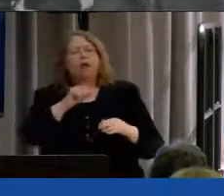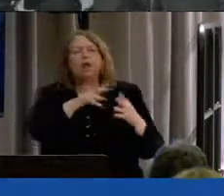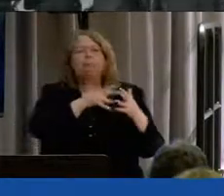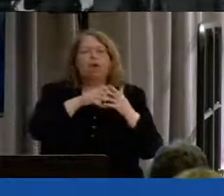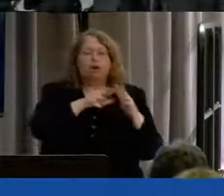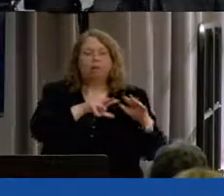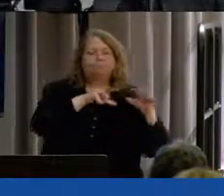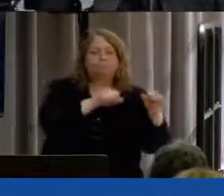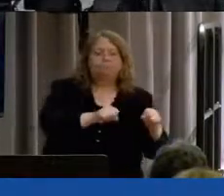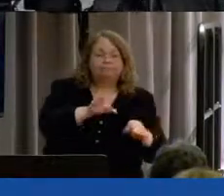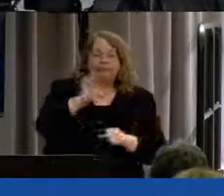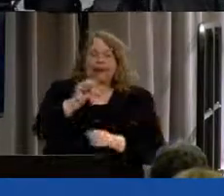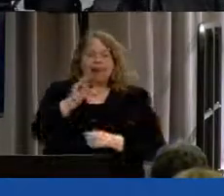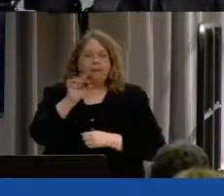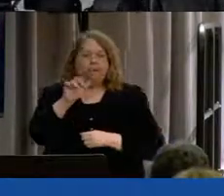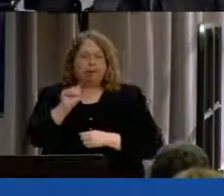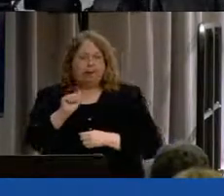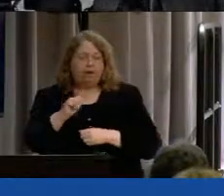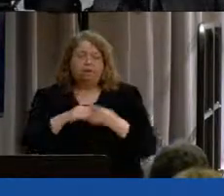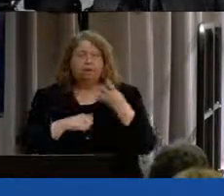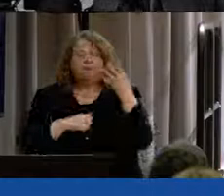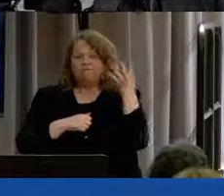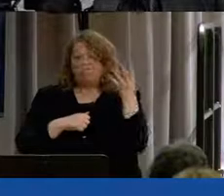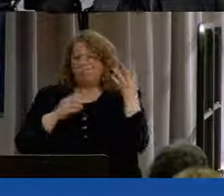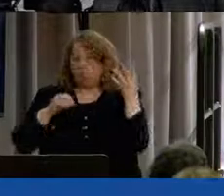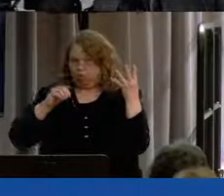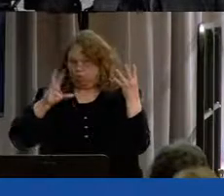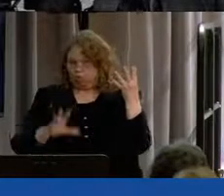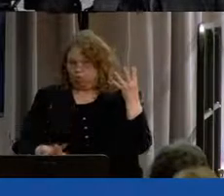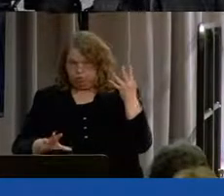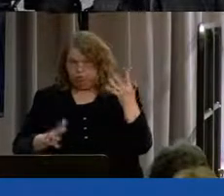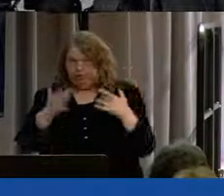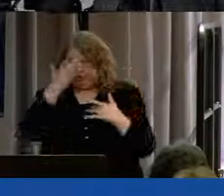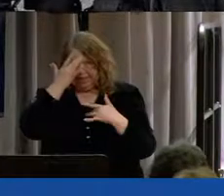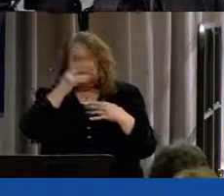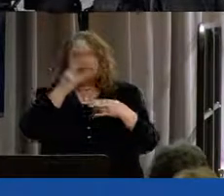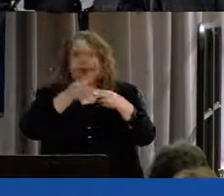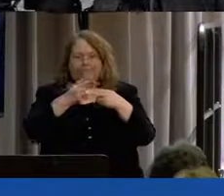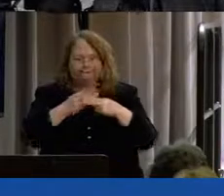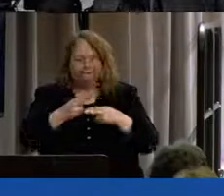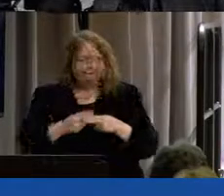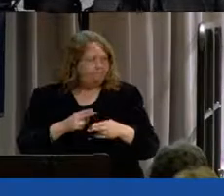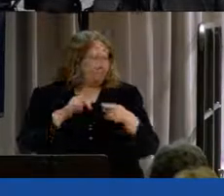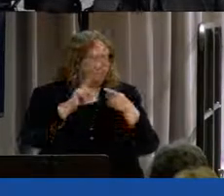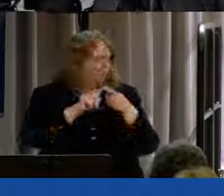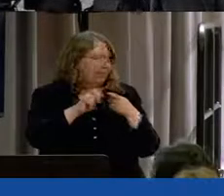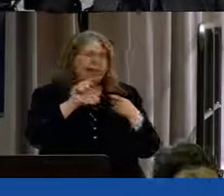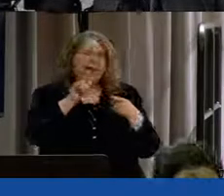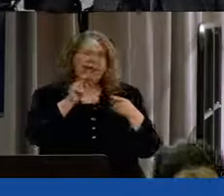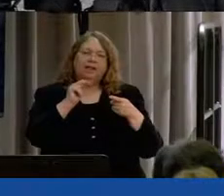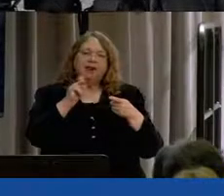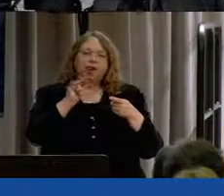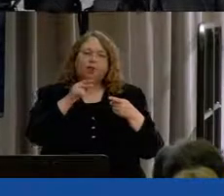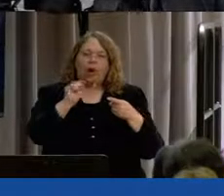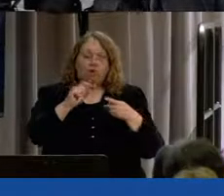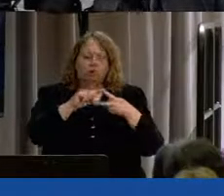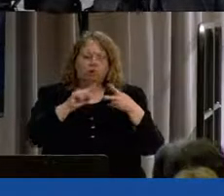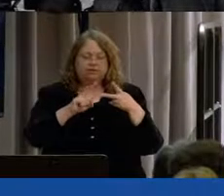Four students were killed, Allison Krause, Sandy Lee